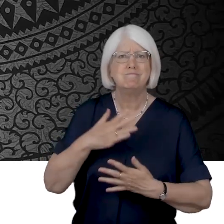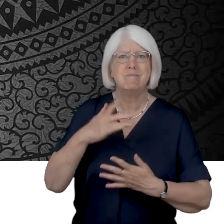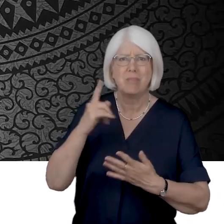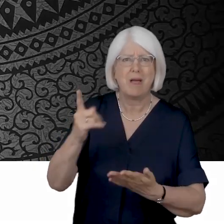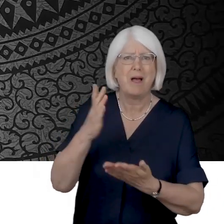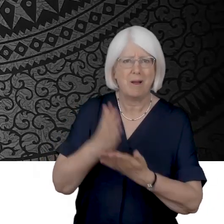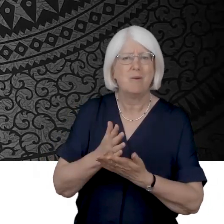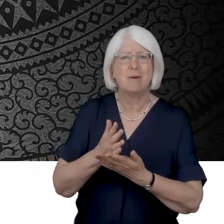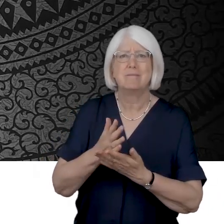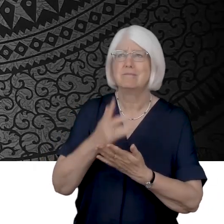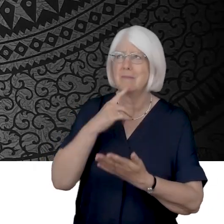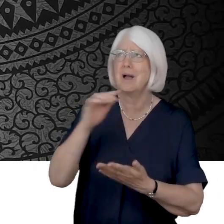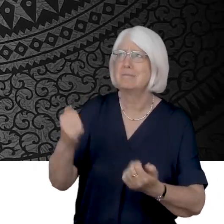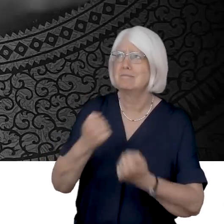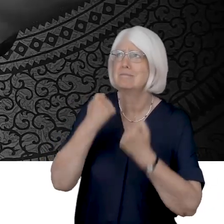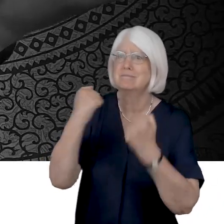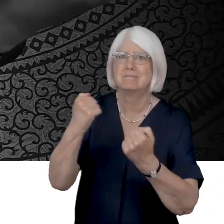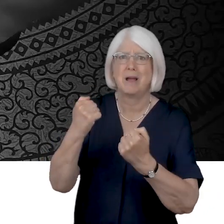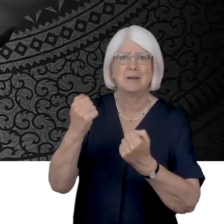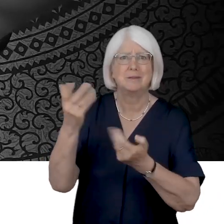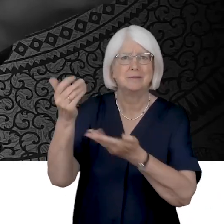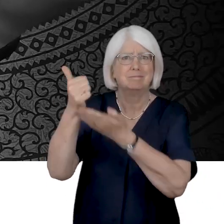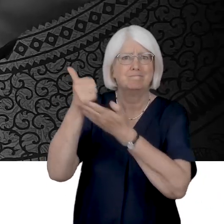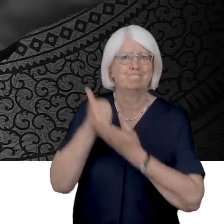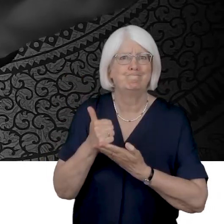be thou my